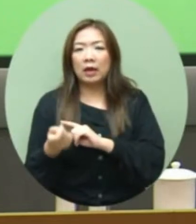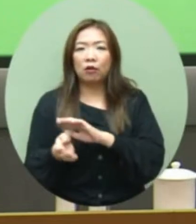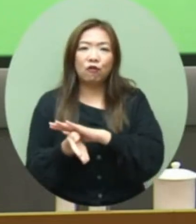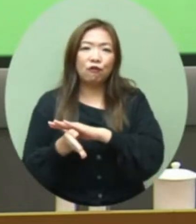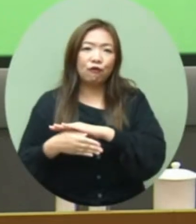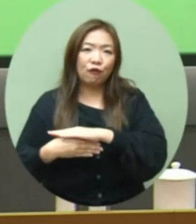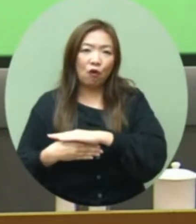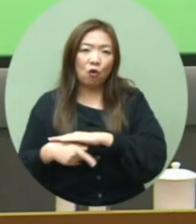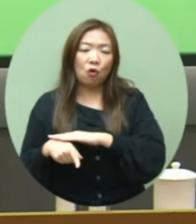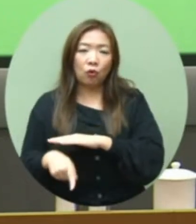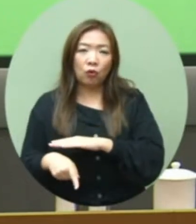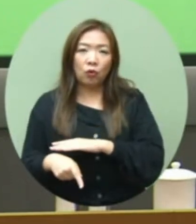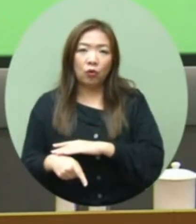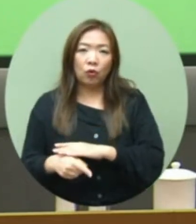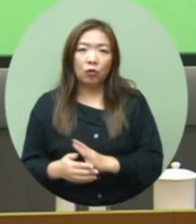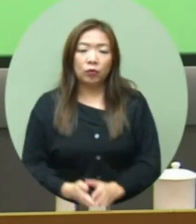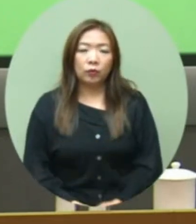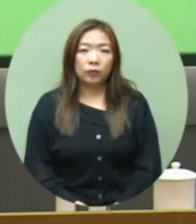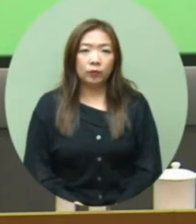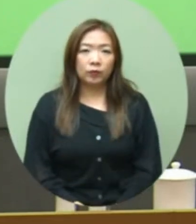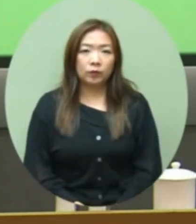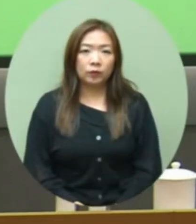and then